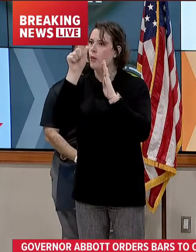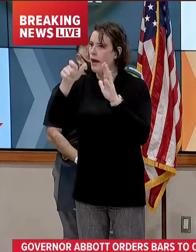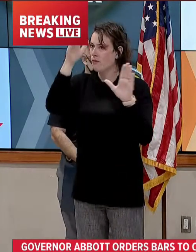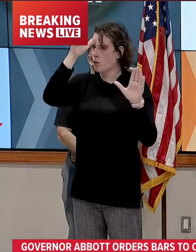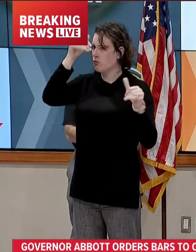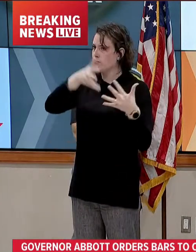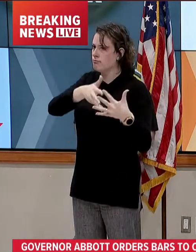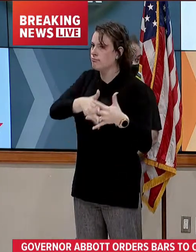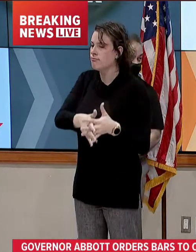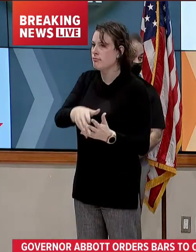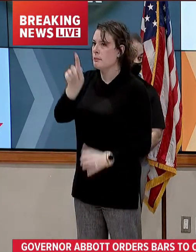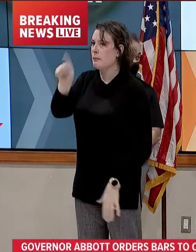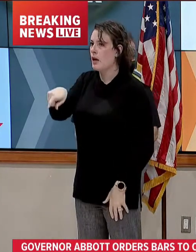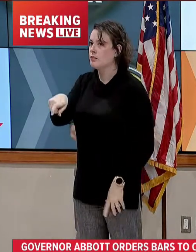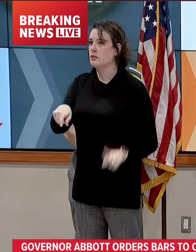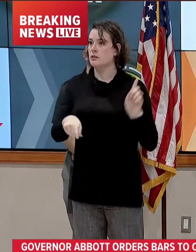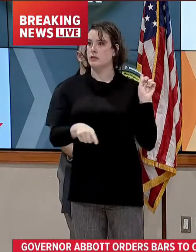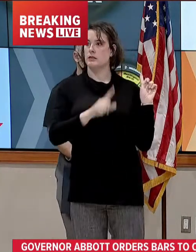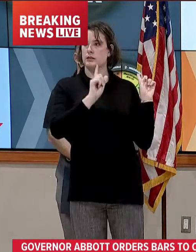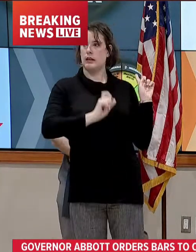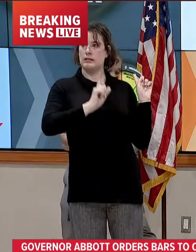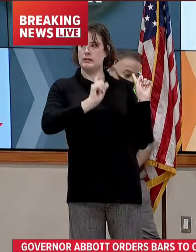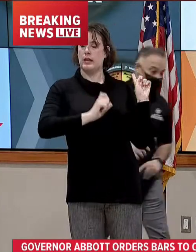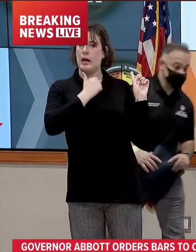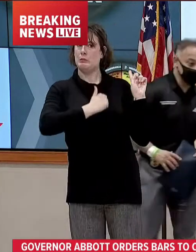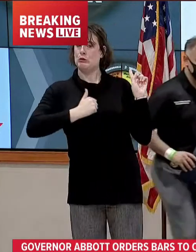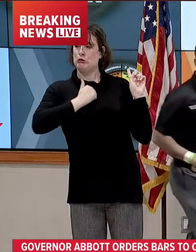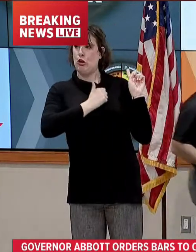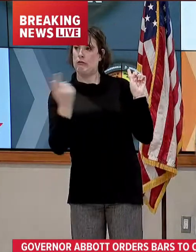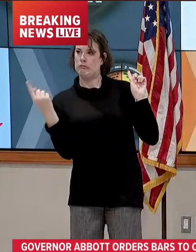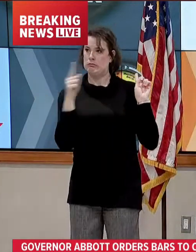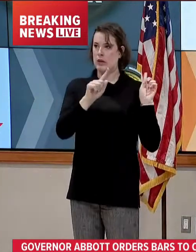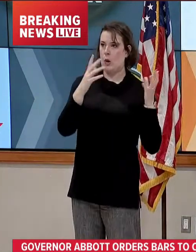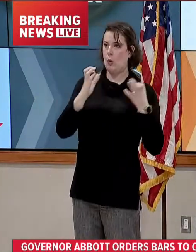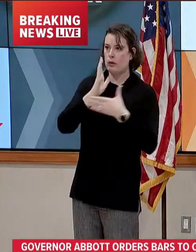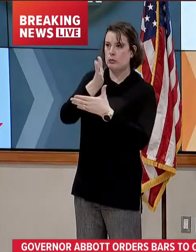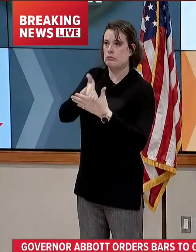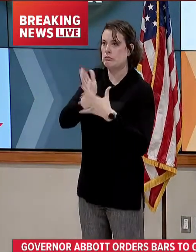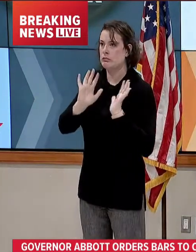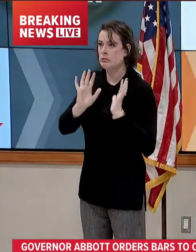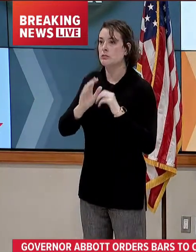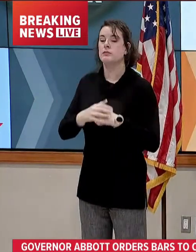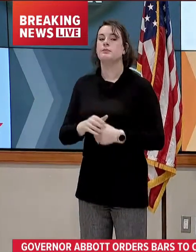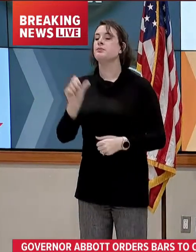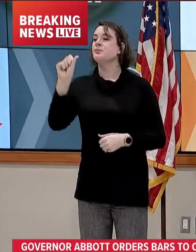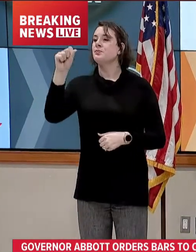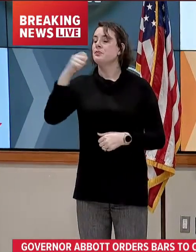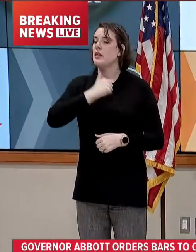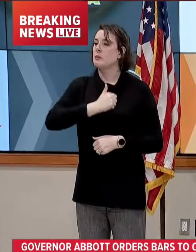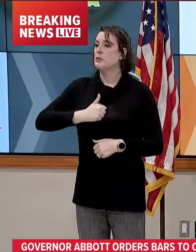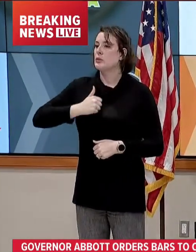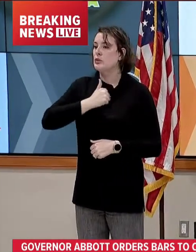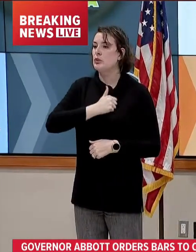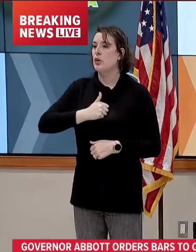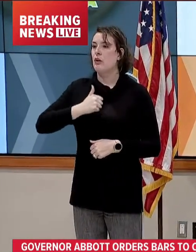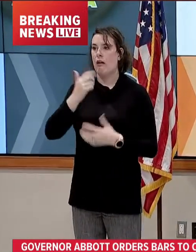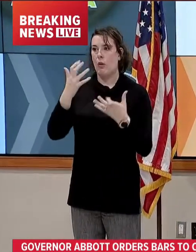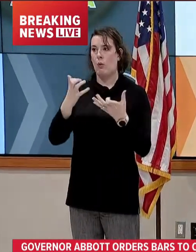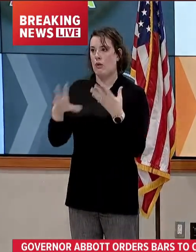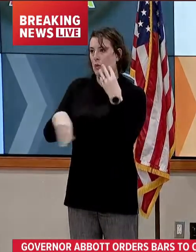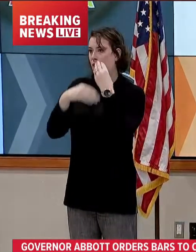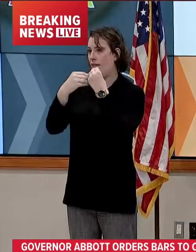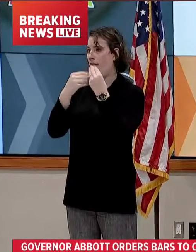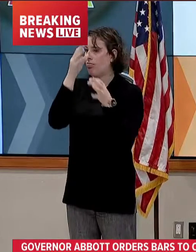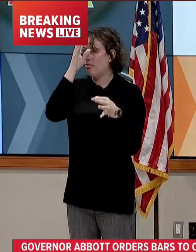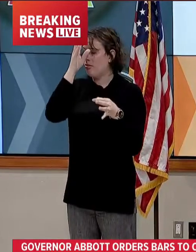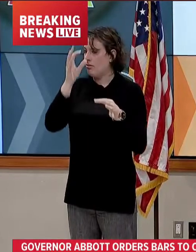with the medical center, oh, I'm sorry. I'm sorry, just wanted to add to what the